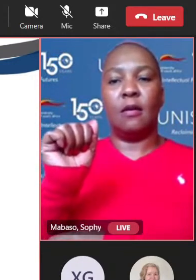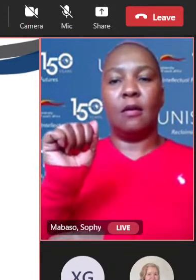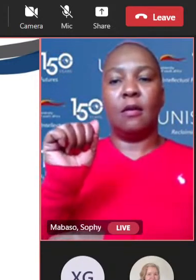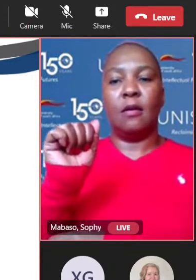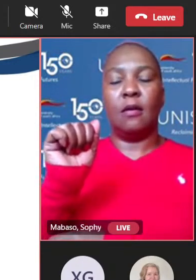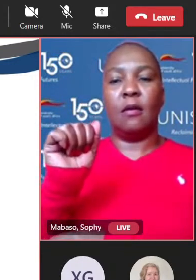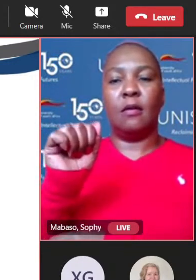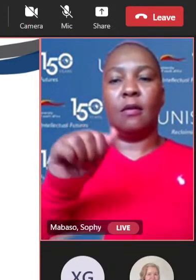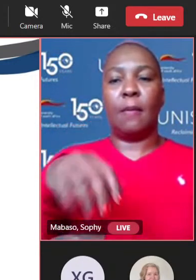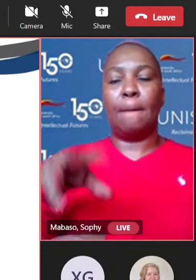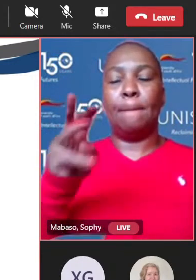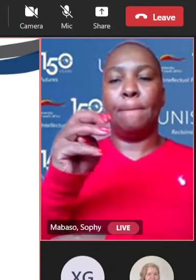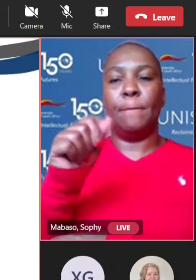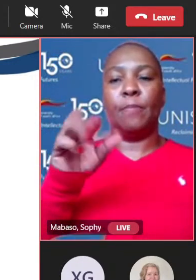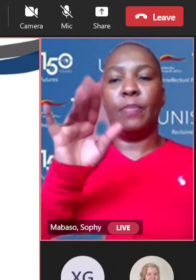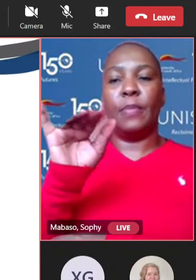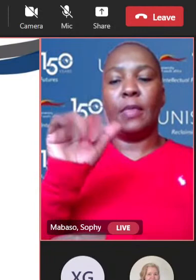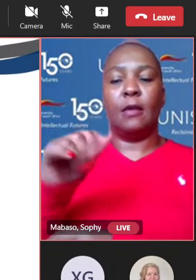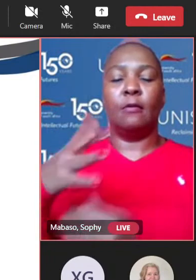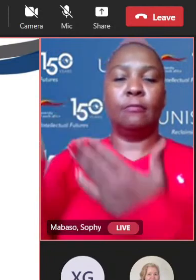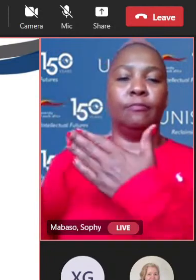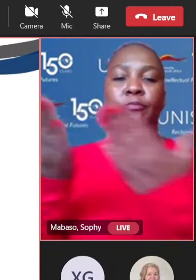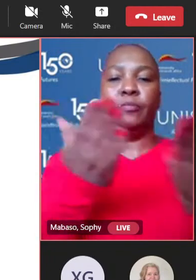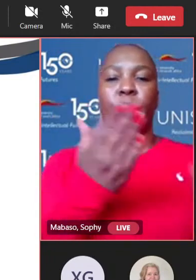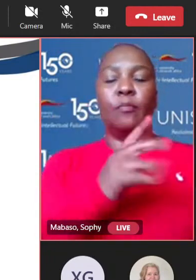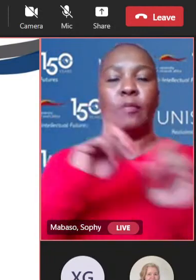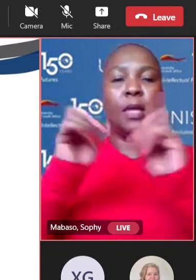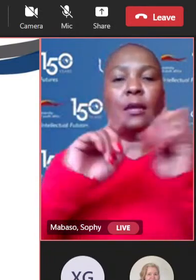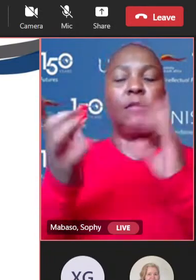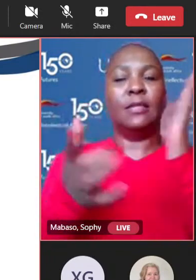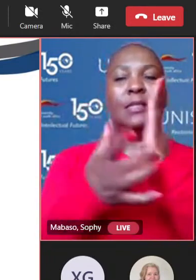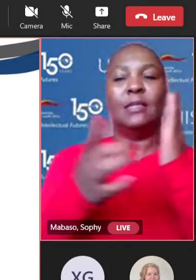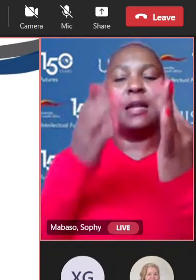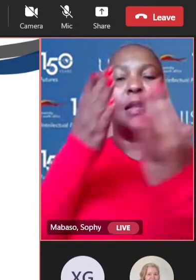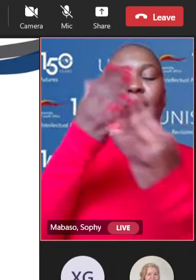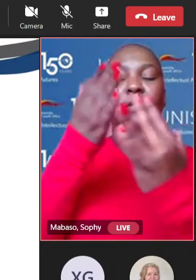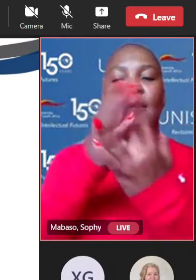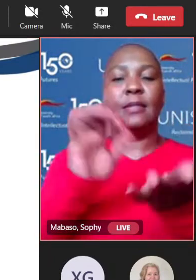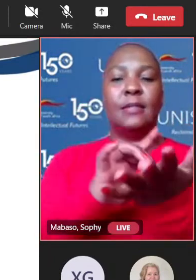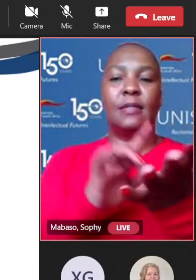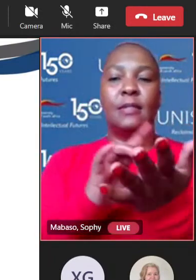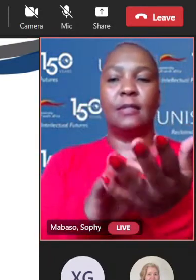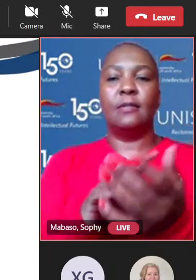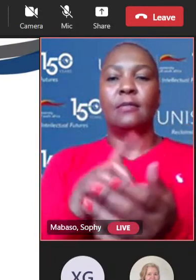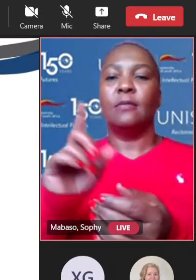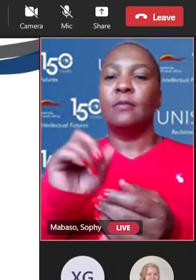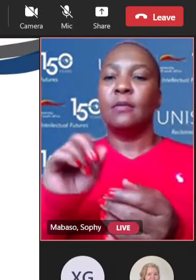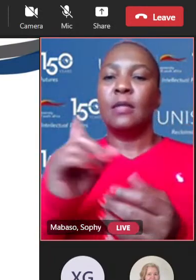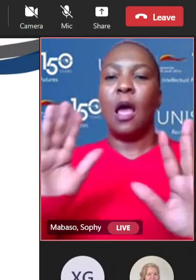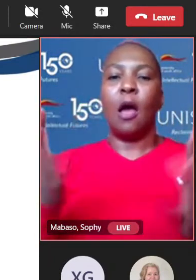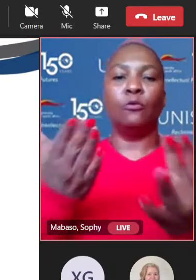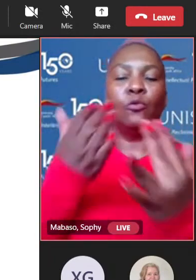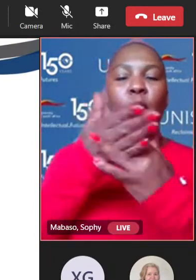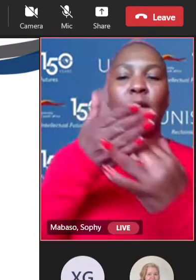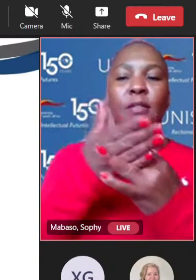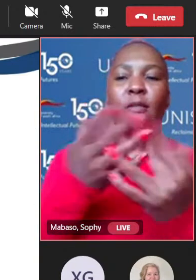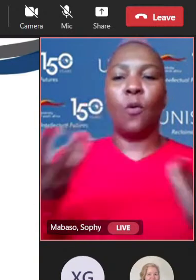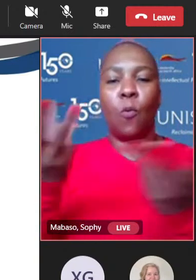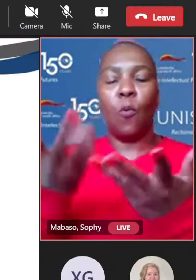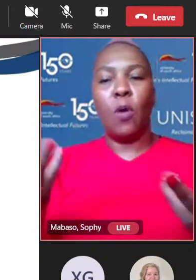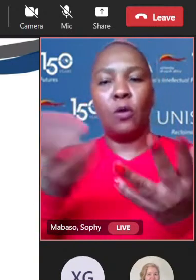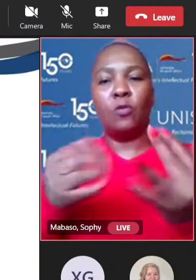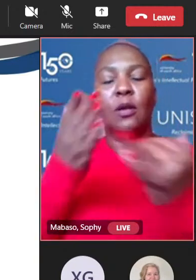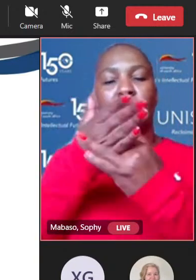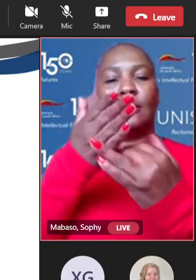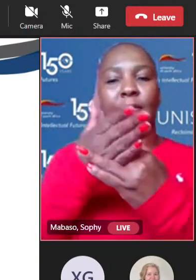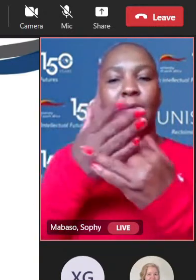Barney to come and speak to us about the digital access centers. What are they? How do I access them? And where can I access them?